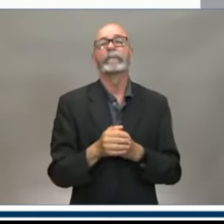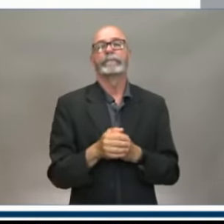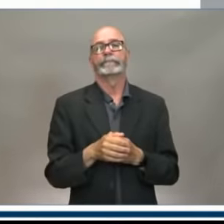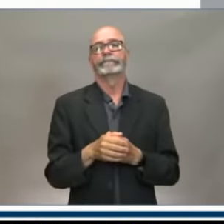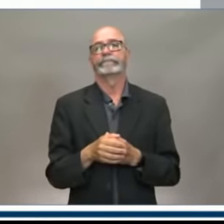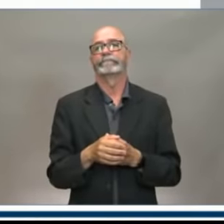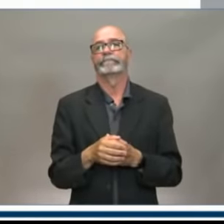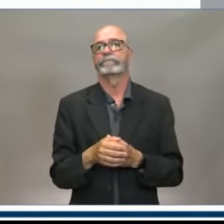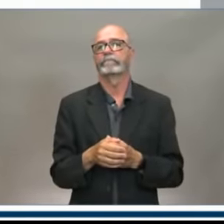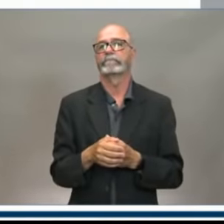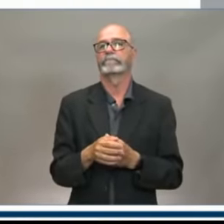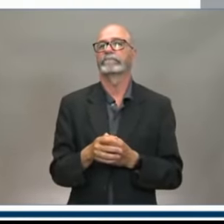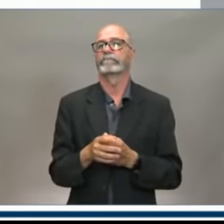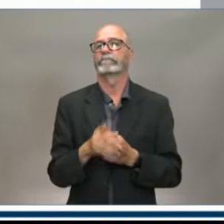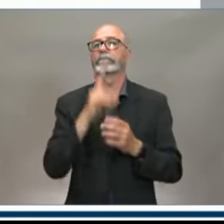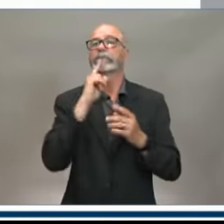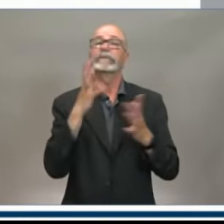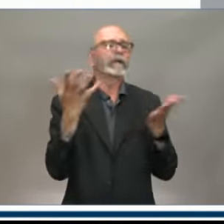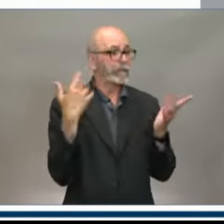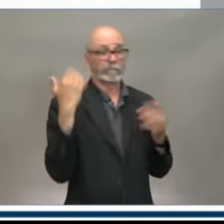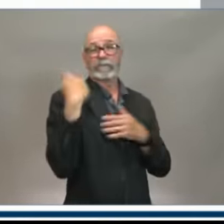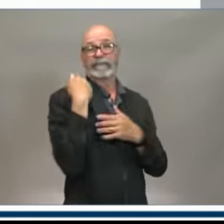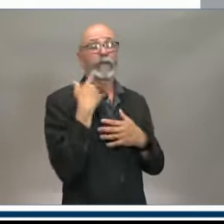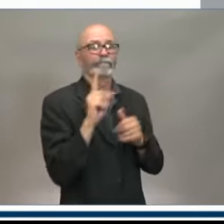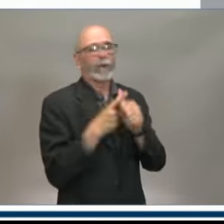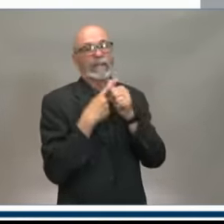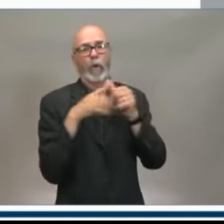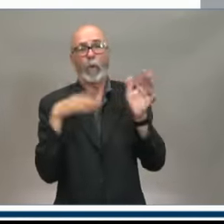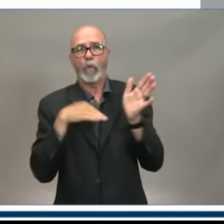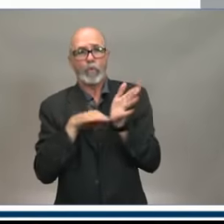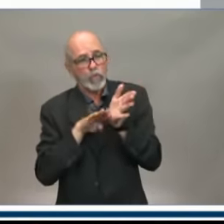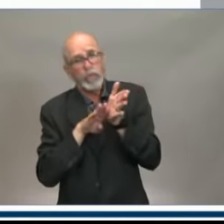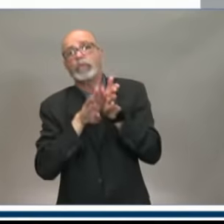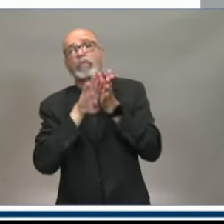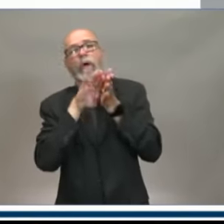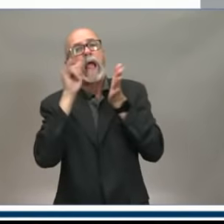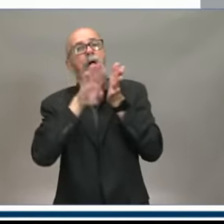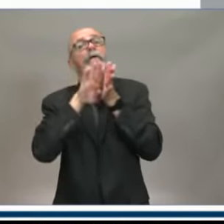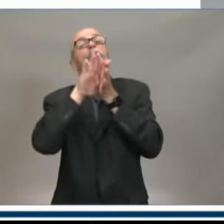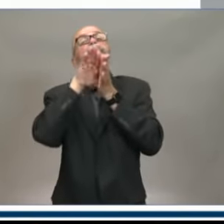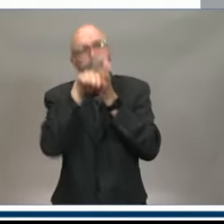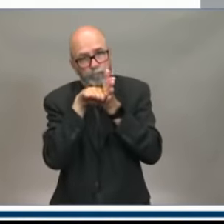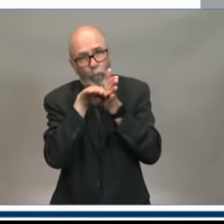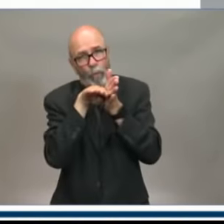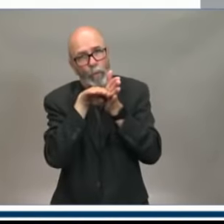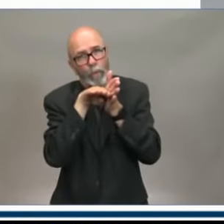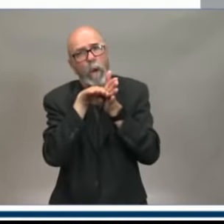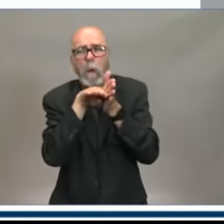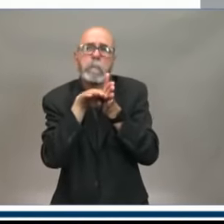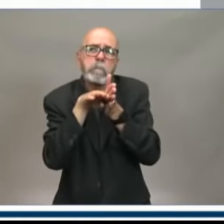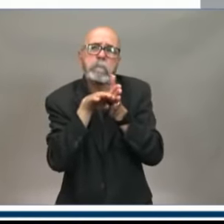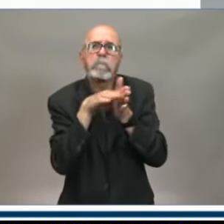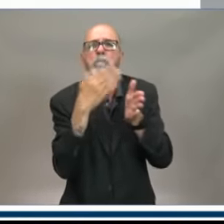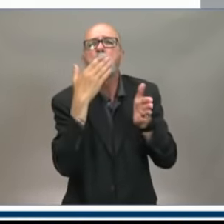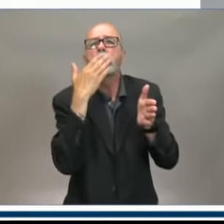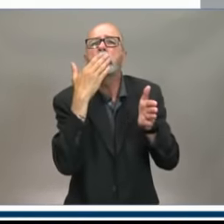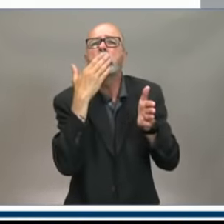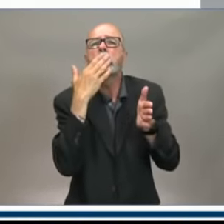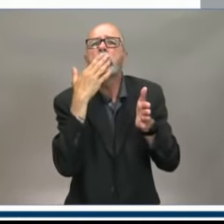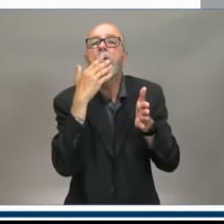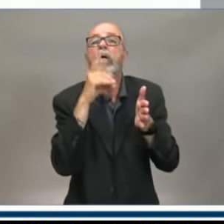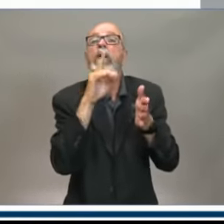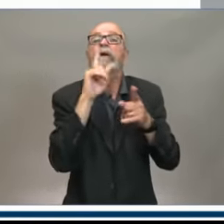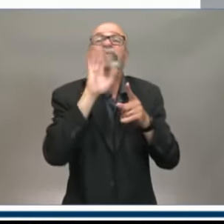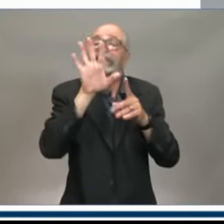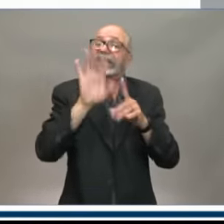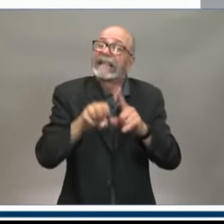wave. It has certainly had substantive impacts, but I think overall we've been able to limit the impact directly from COVID, and we can all